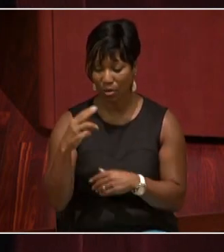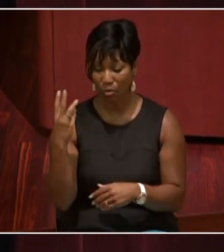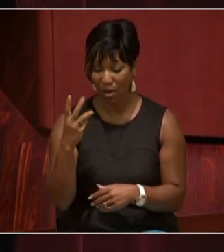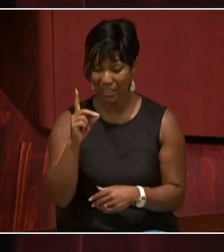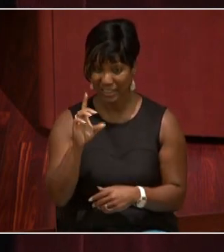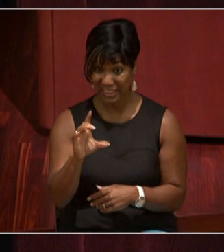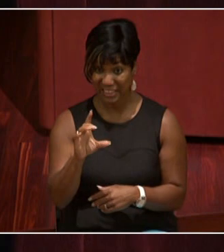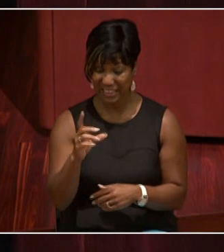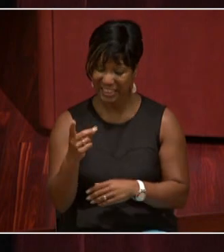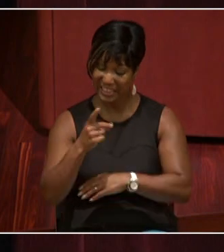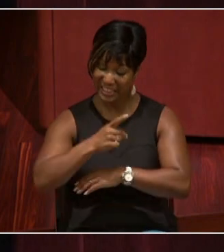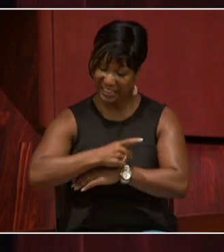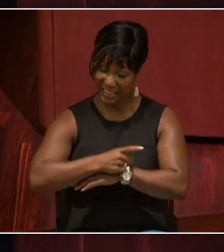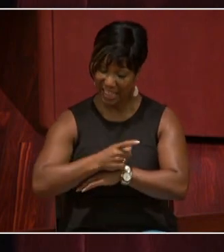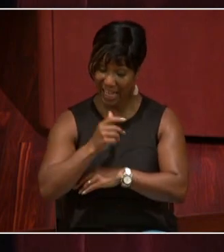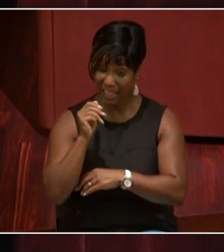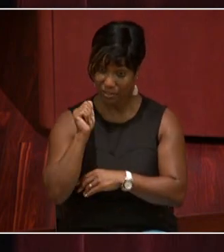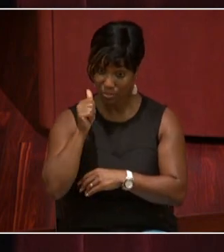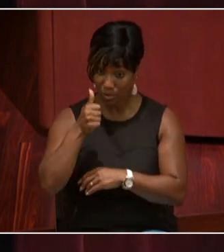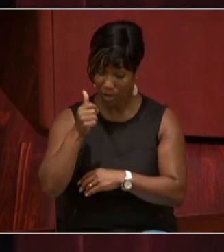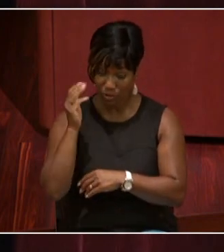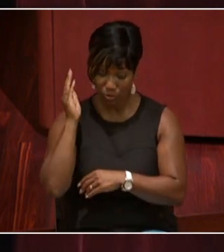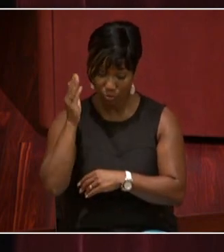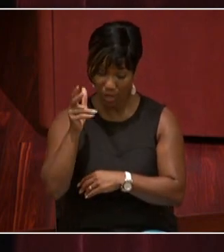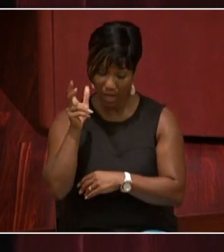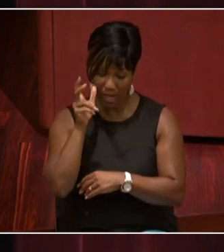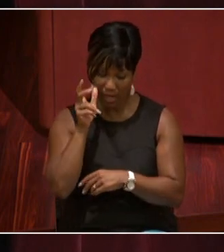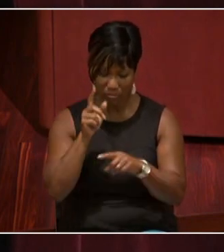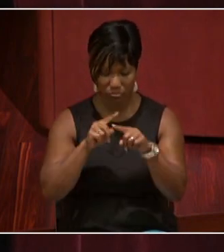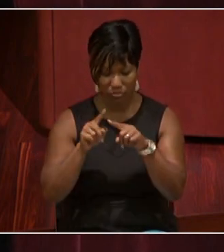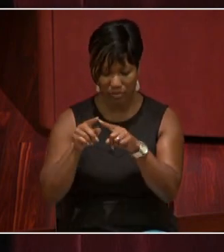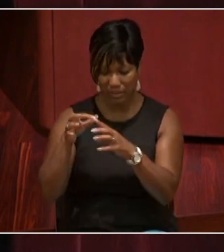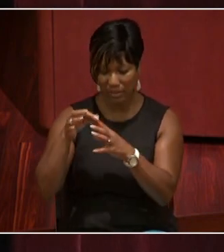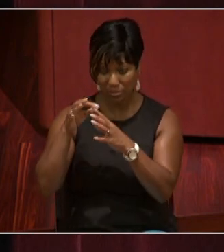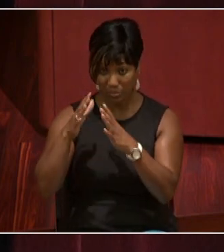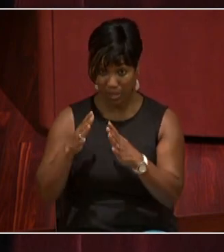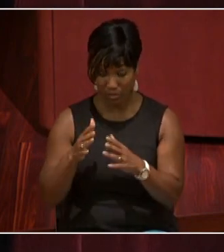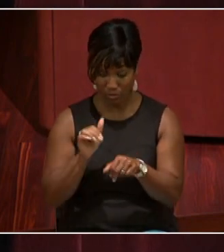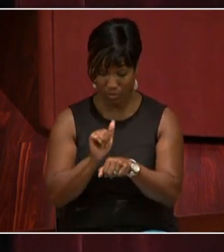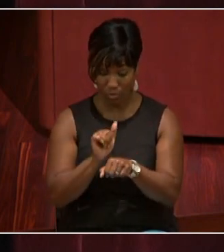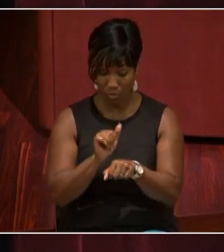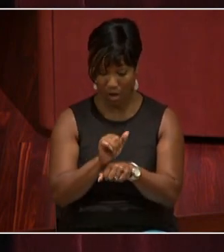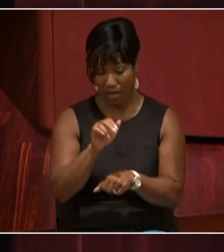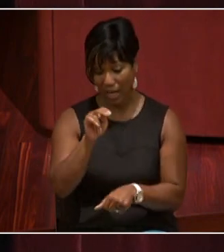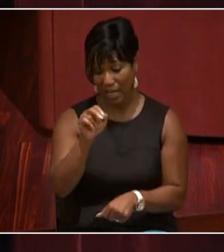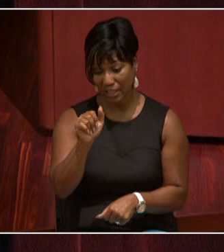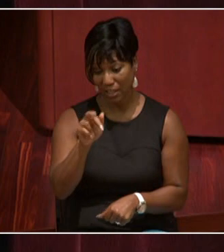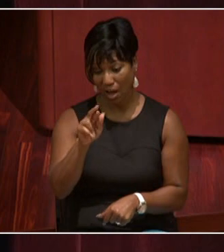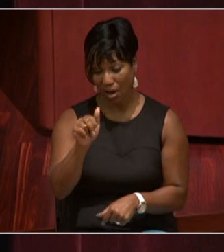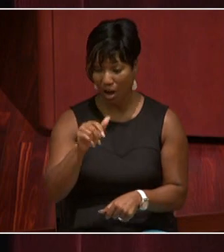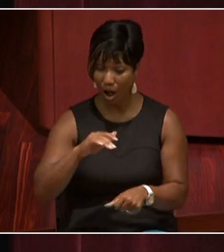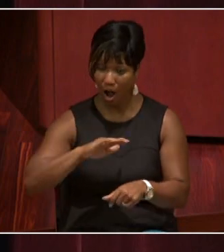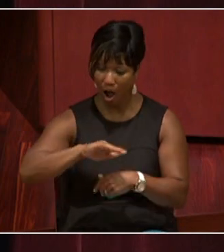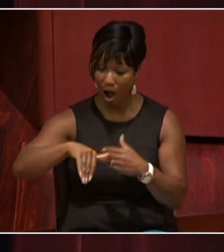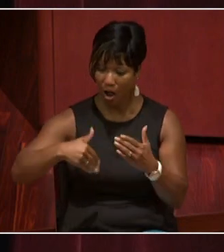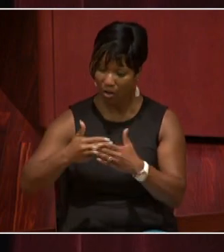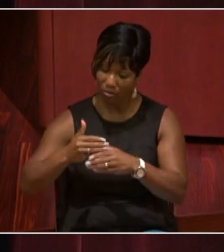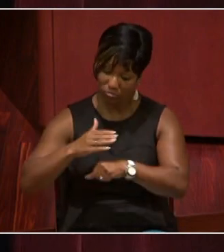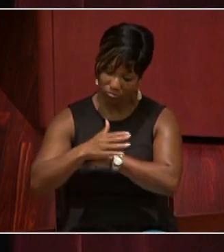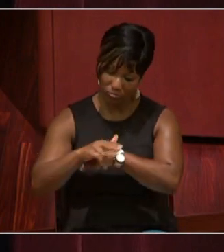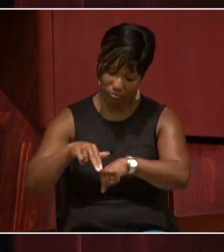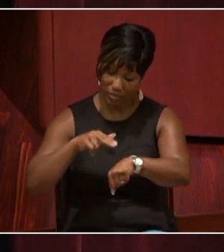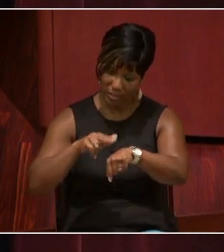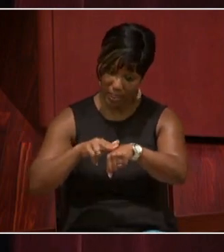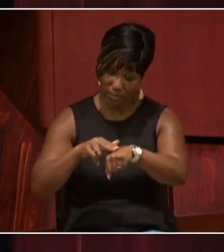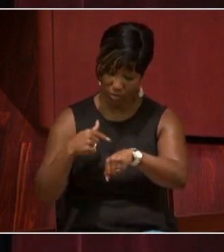meeting a number of archive specialists and archivists who work at the National Archives throughout the nation. And we work in reference,